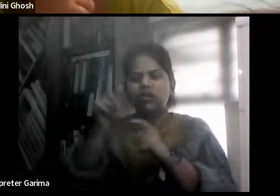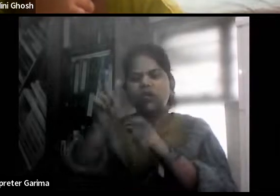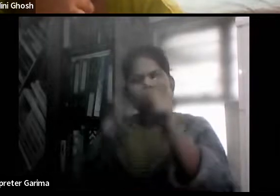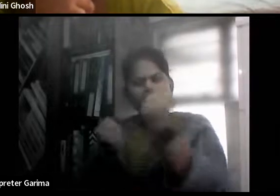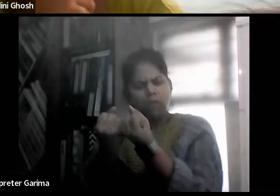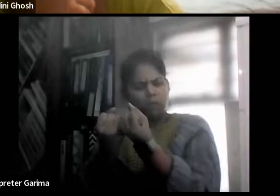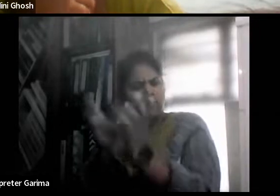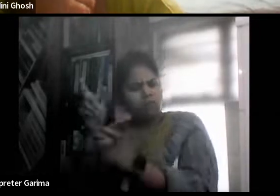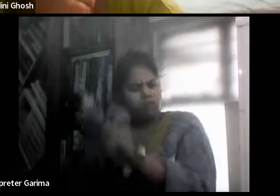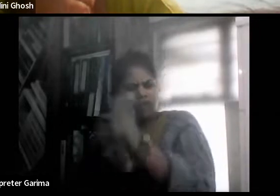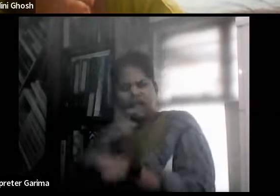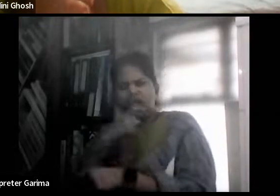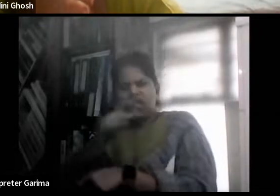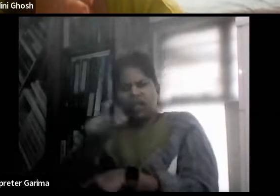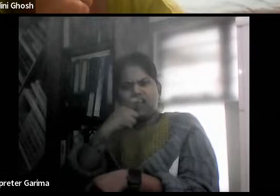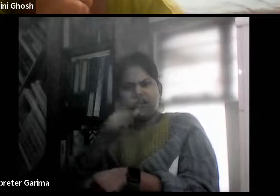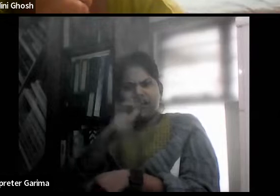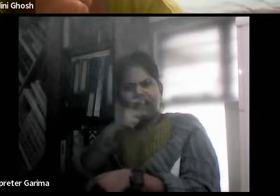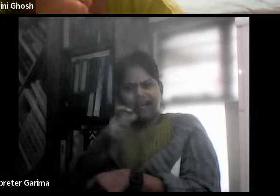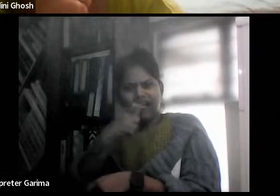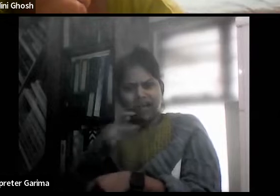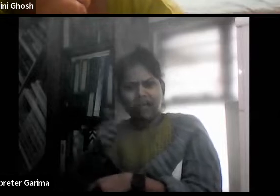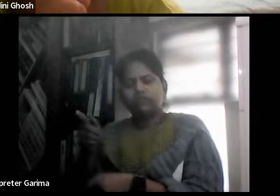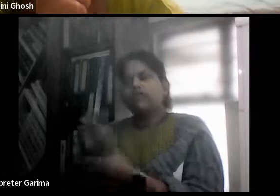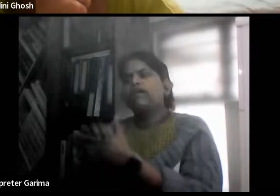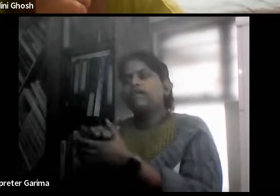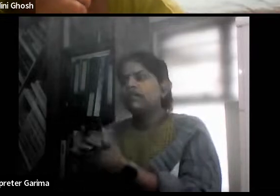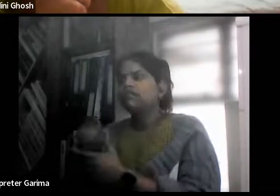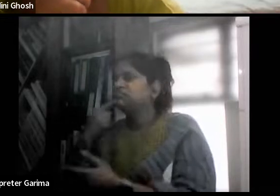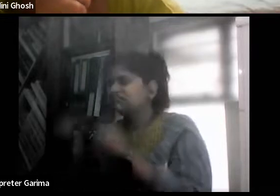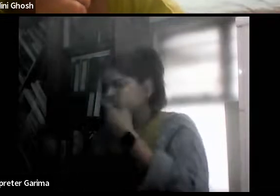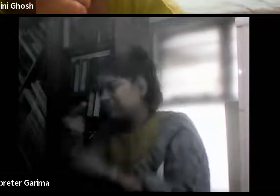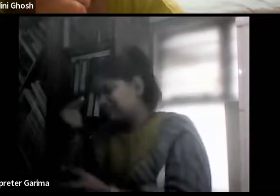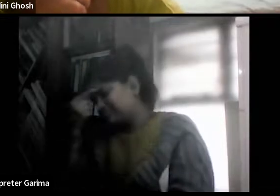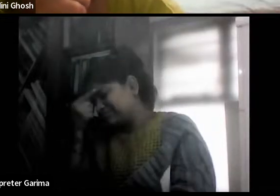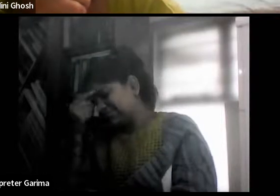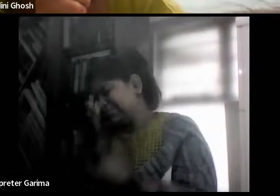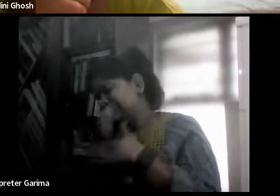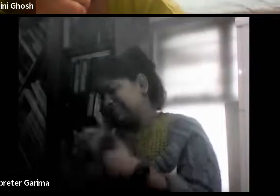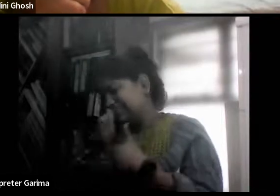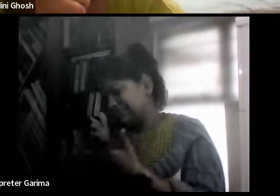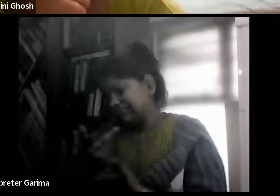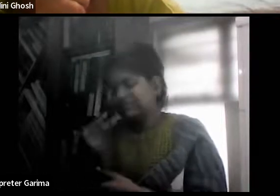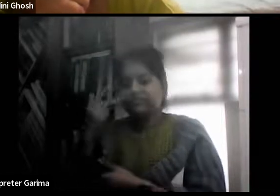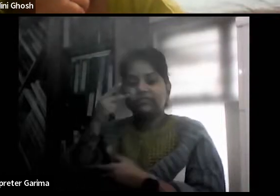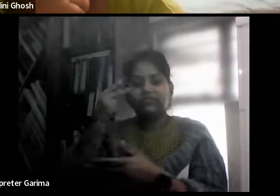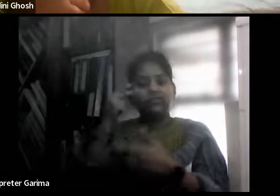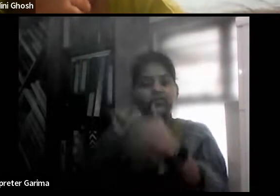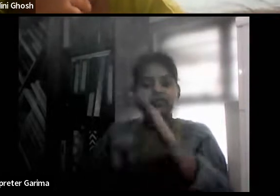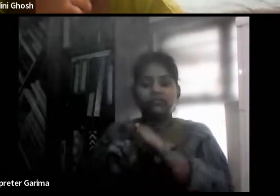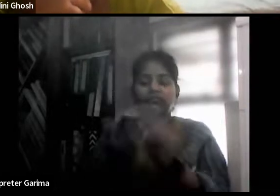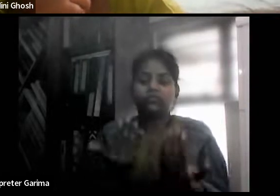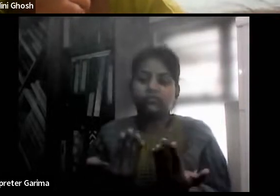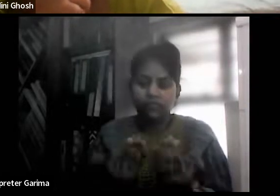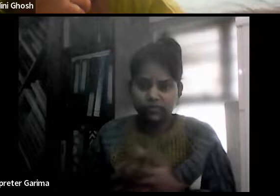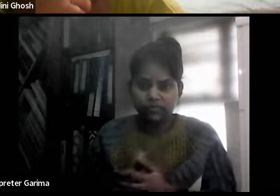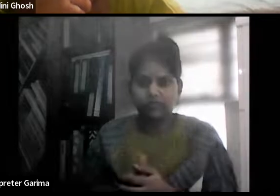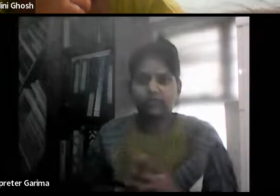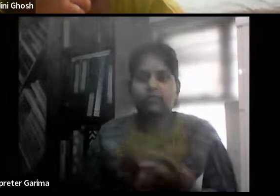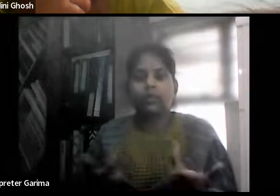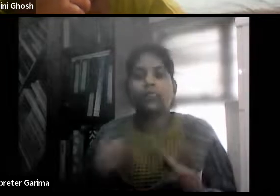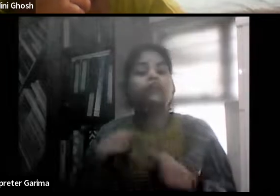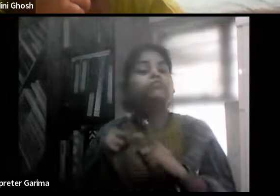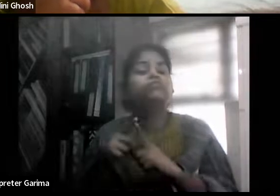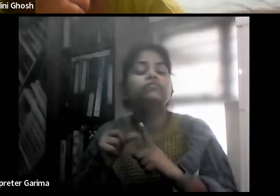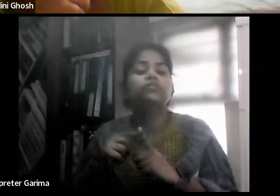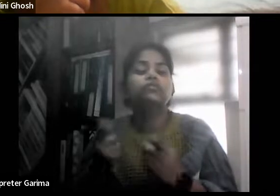the complaints, and also obviously talking to their friends about the problem and making it more and more visible. So I think that's really the only thing that we can do, is just